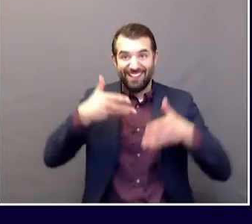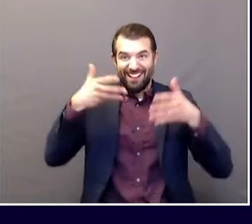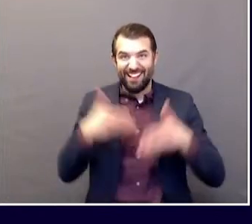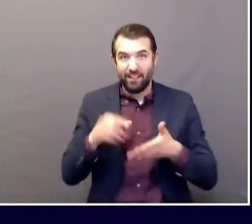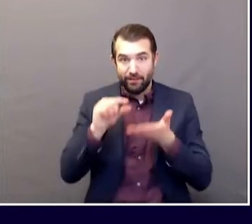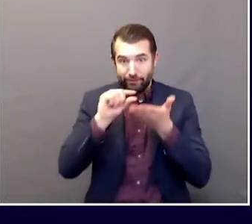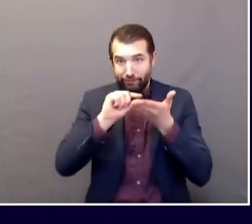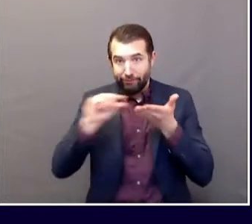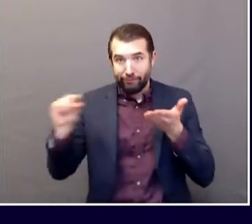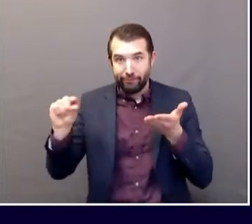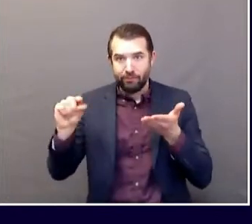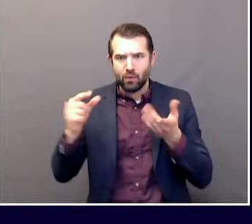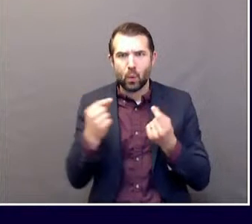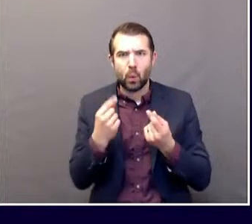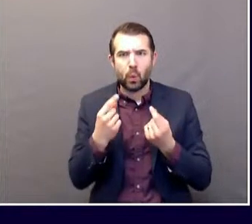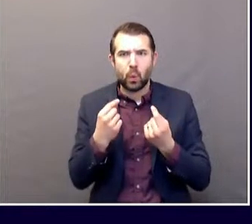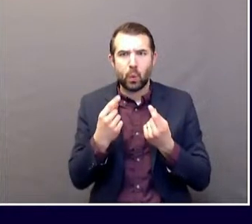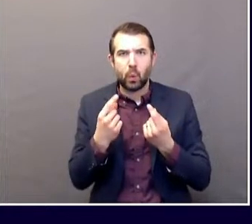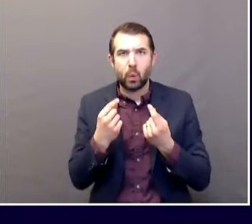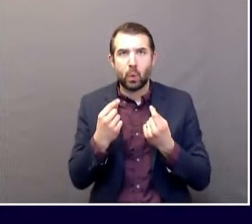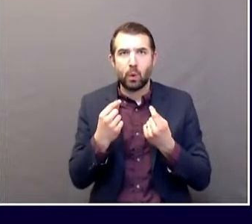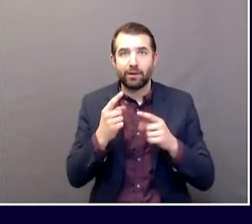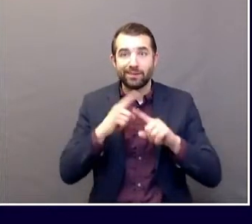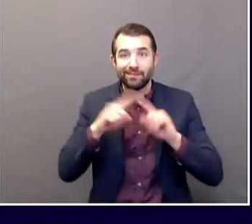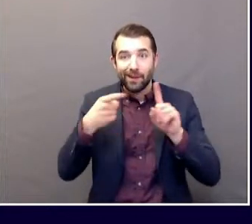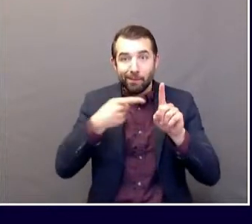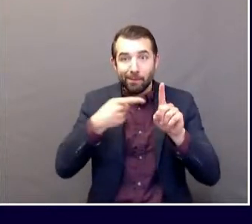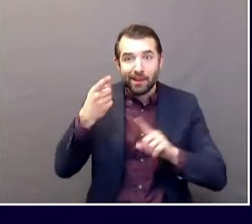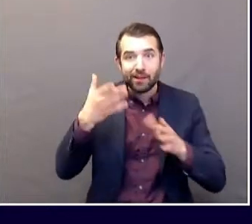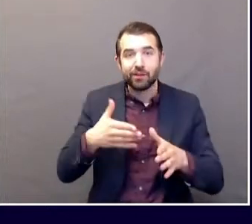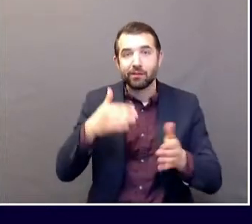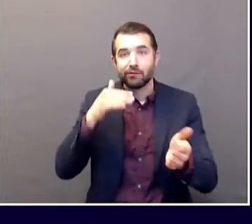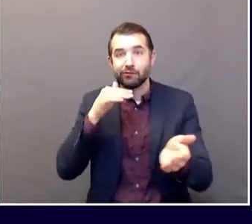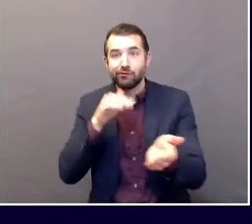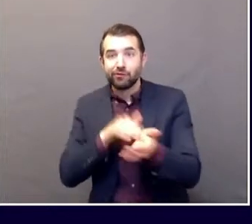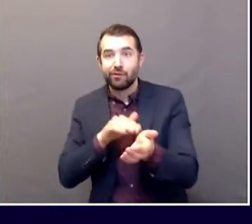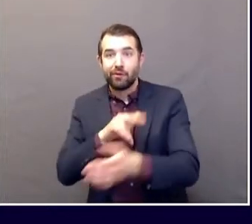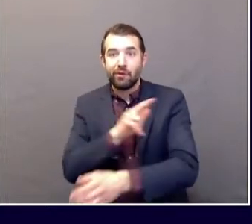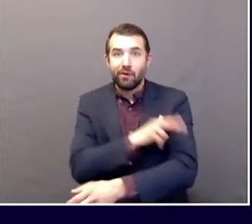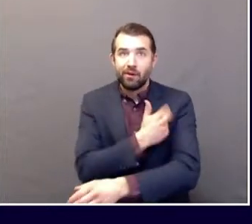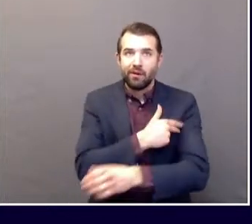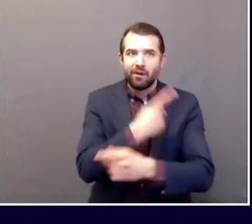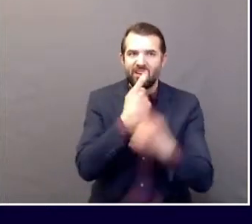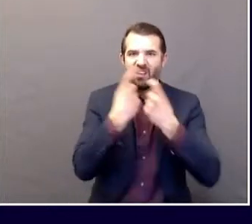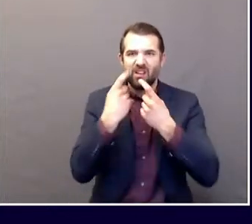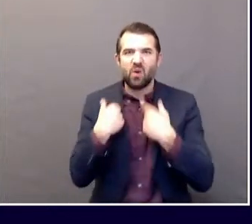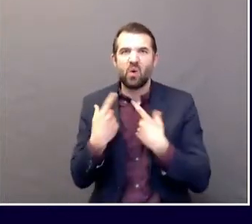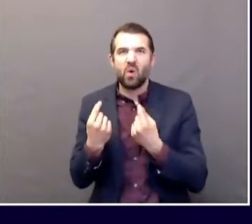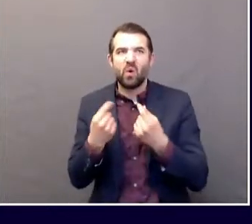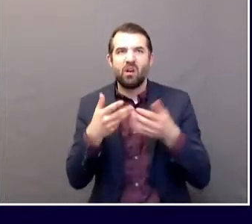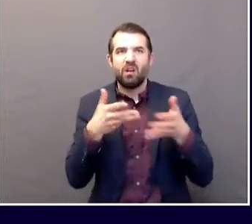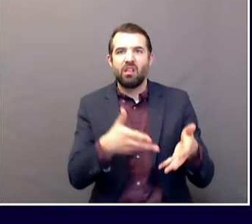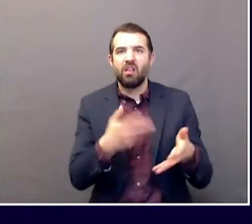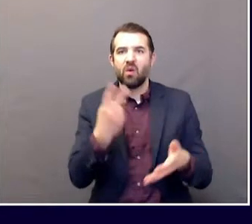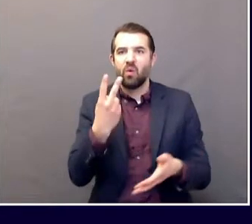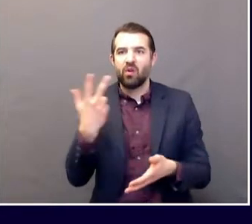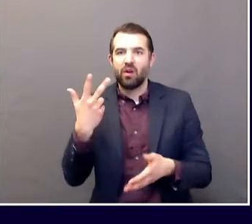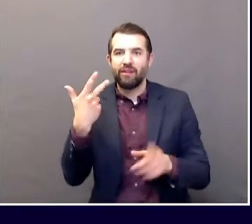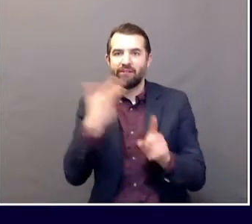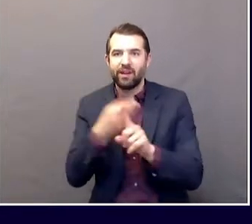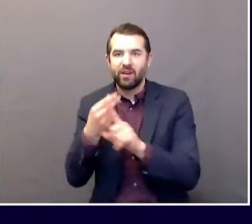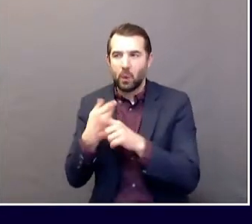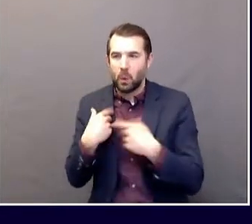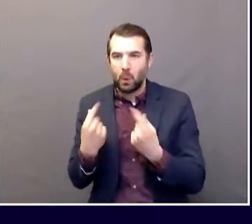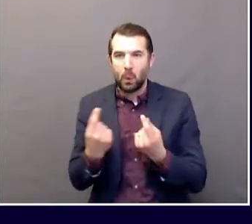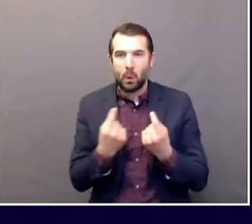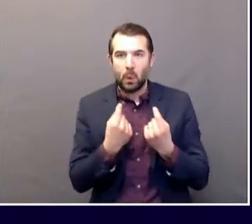providers, practitioners across the state of Maine. And we were giving advice to folks based on the phone calls and emails we were receiving.